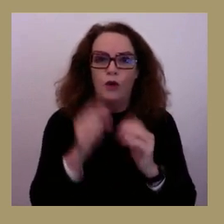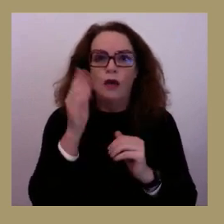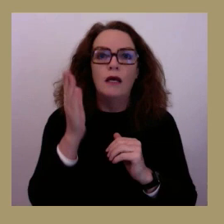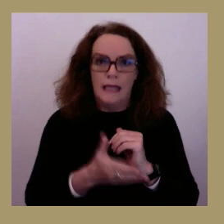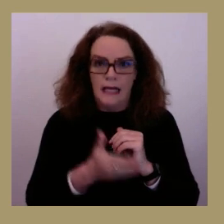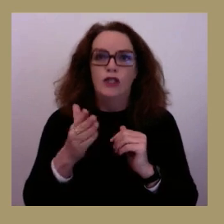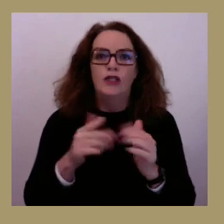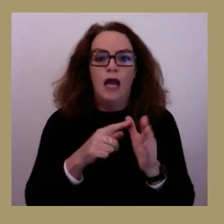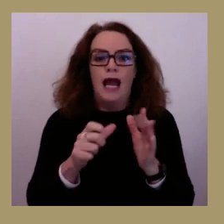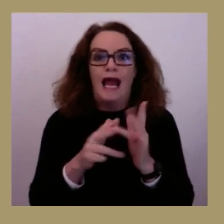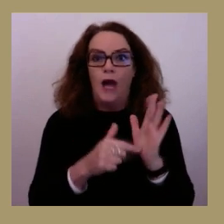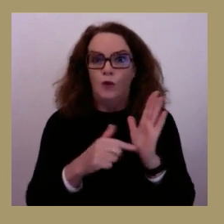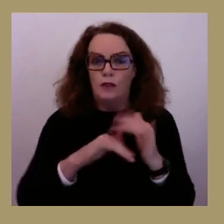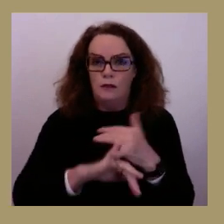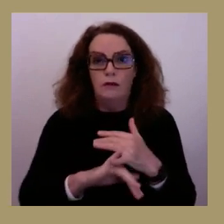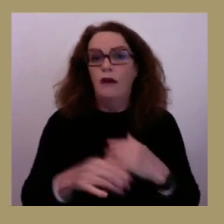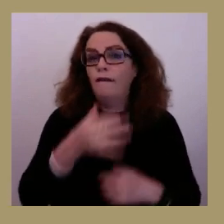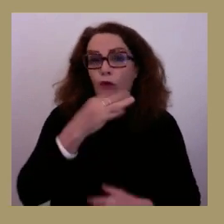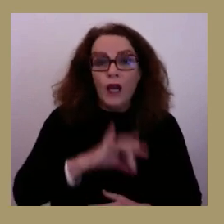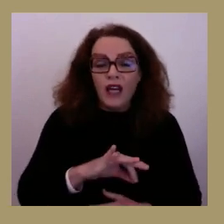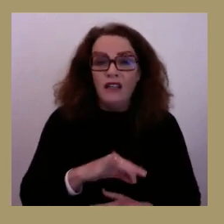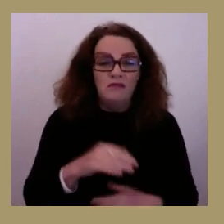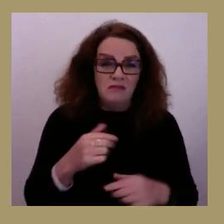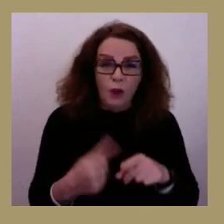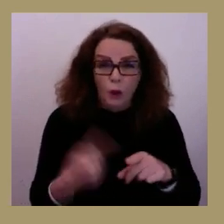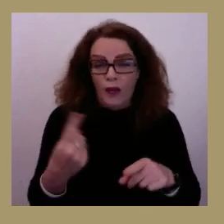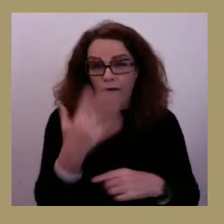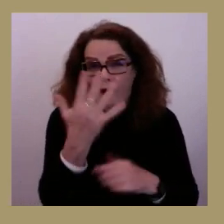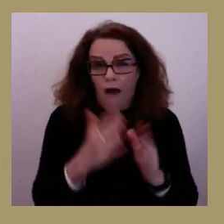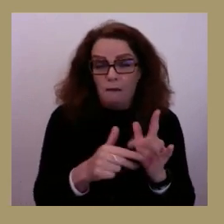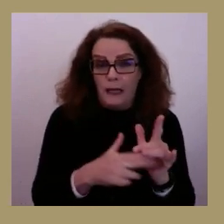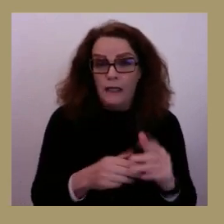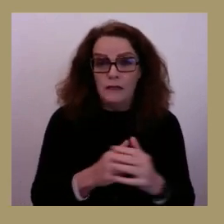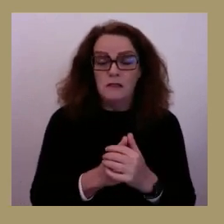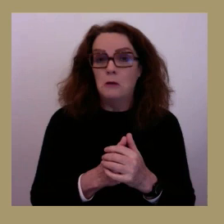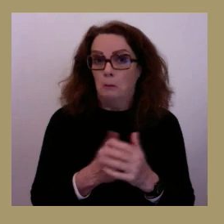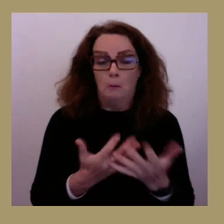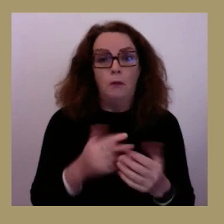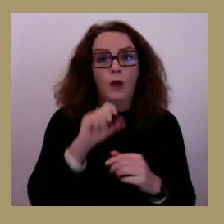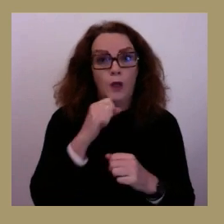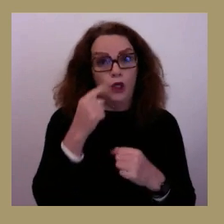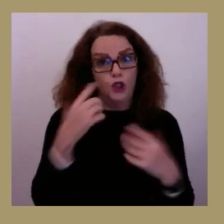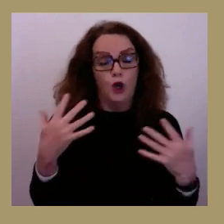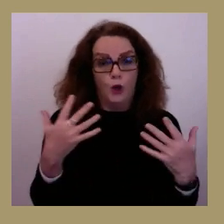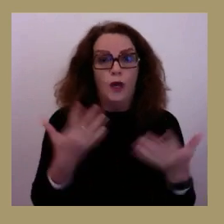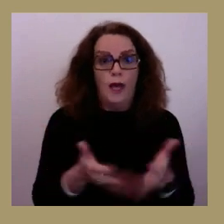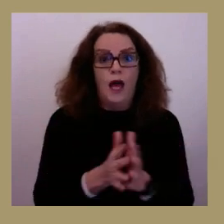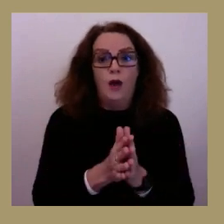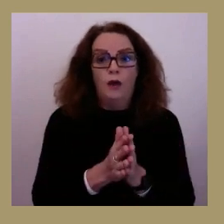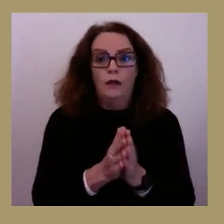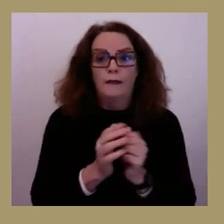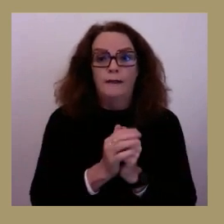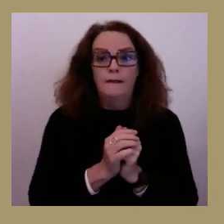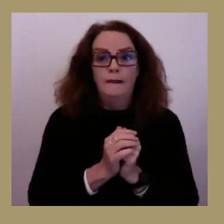www.service.vic.gov.au/account. It's free. It takes less than 5 minutes, as we will cover now. So without further ado, what I will do is I will